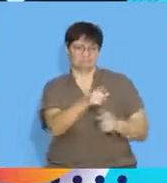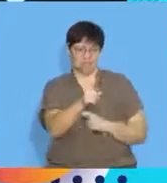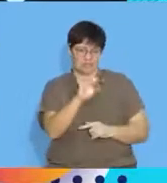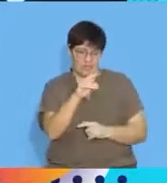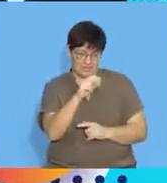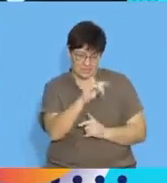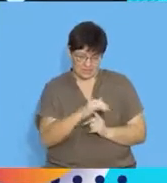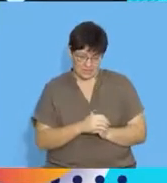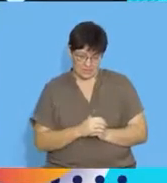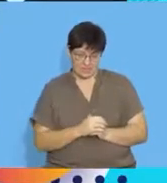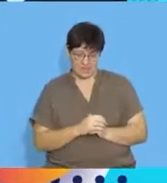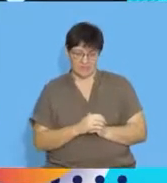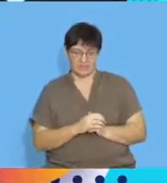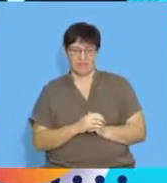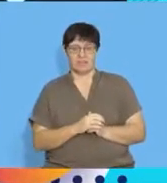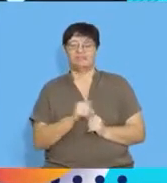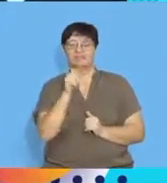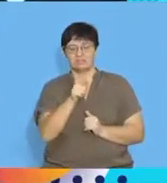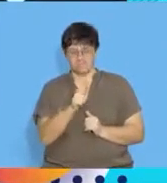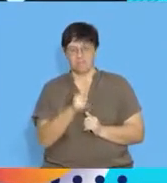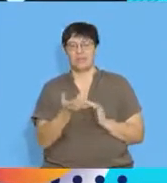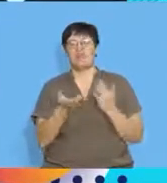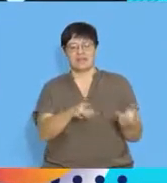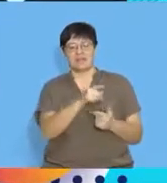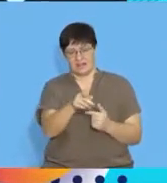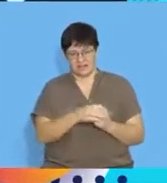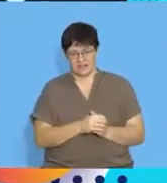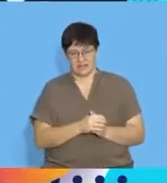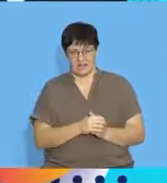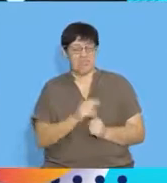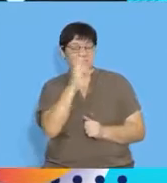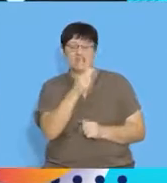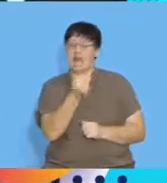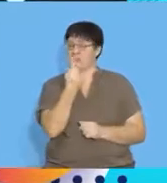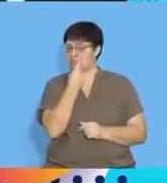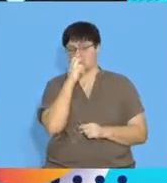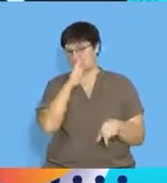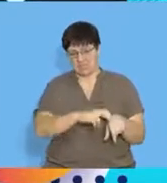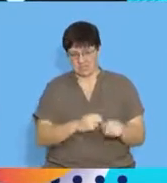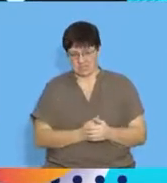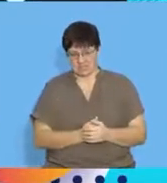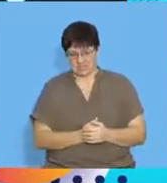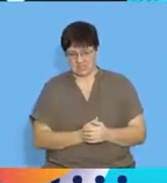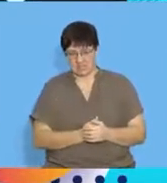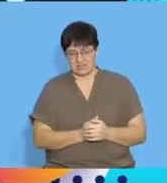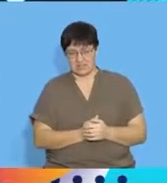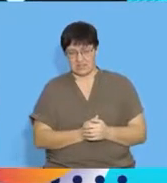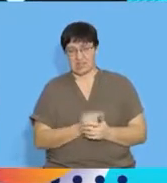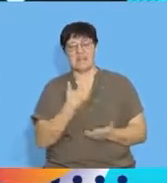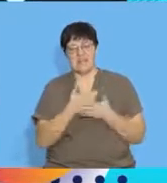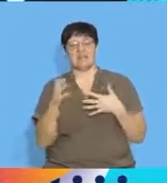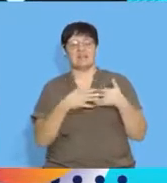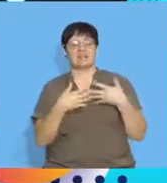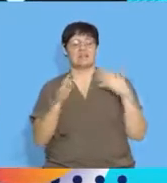right? Antifungal cream is going to kill the fungus. You don't need antibiotics. As I said to you, you can actually treat this